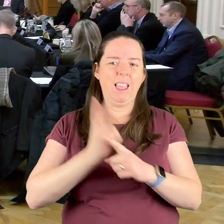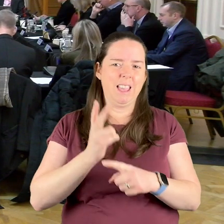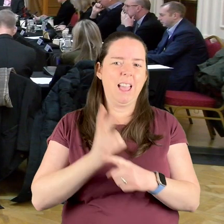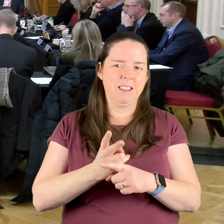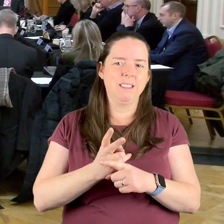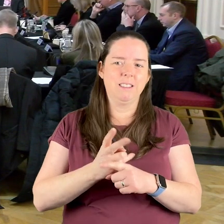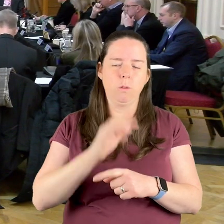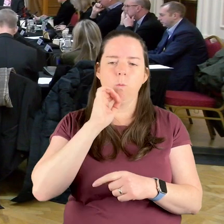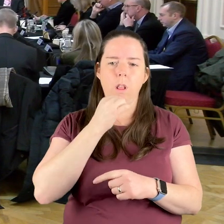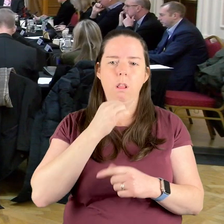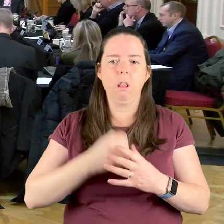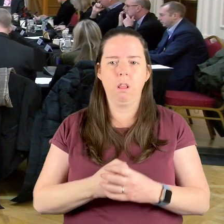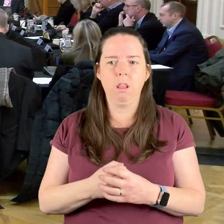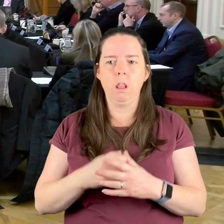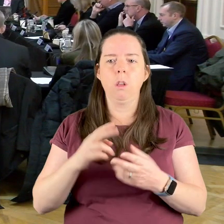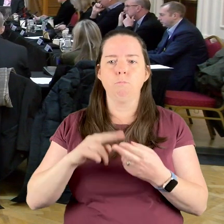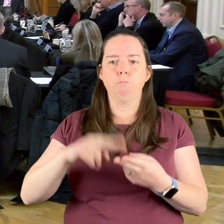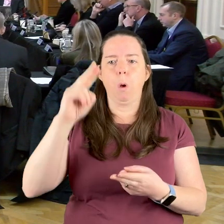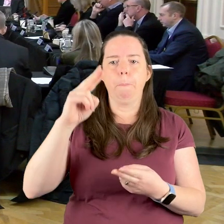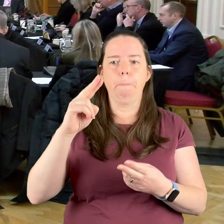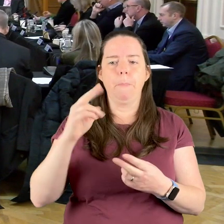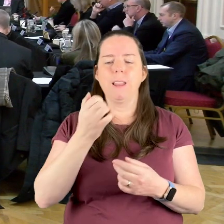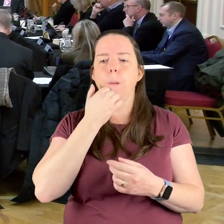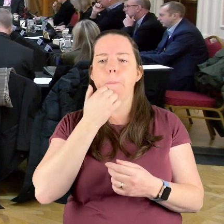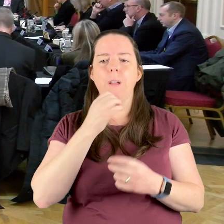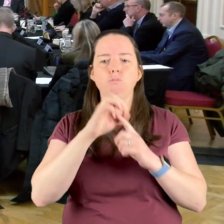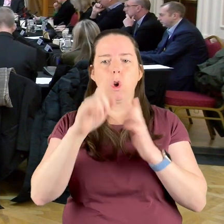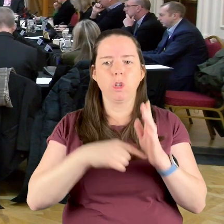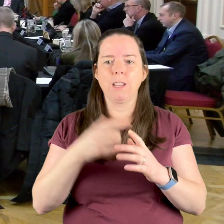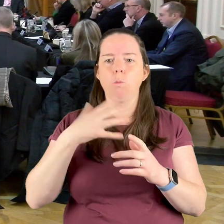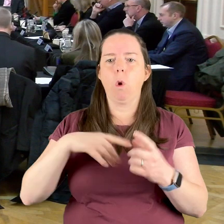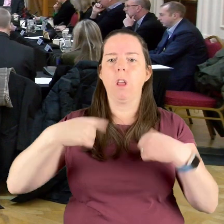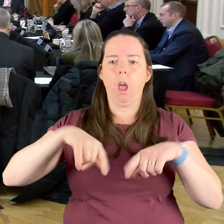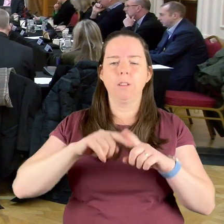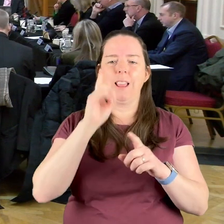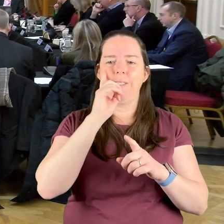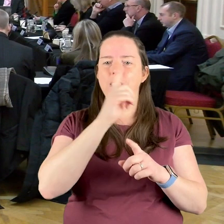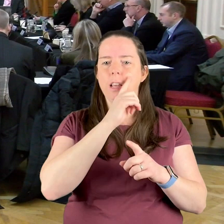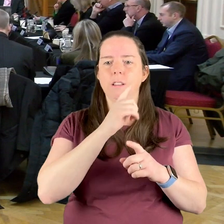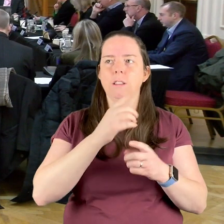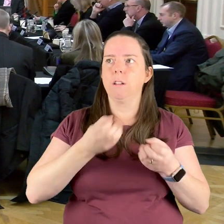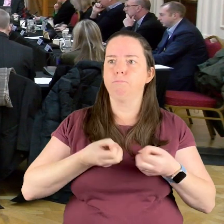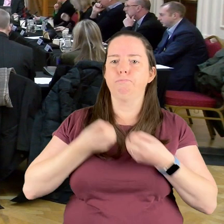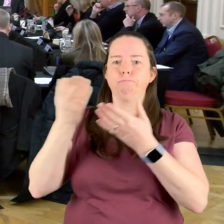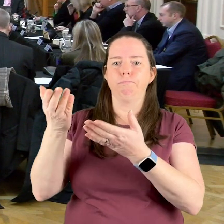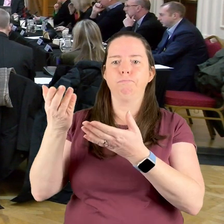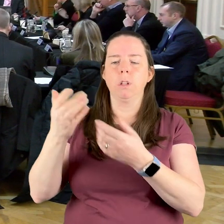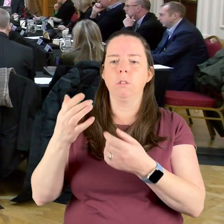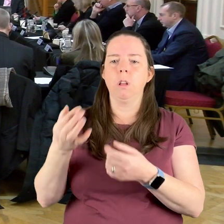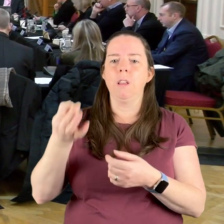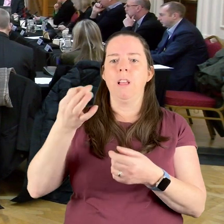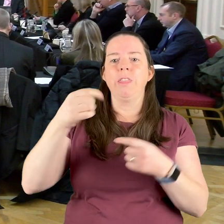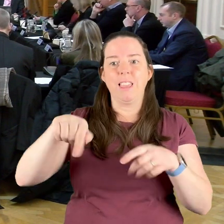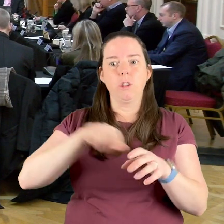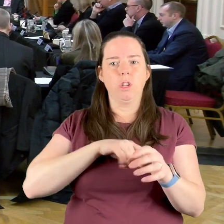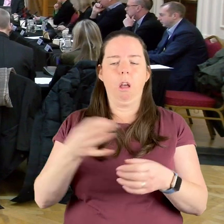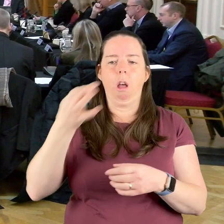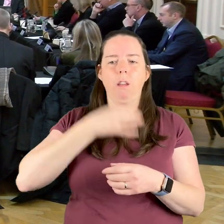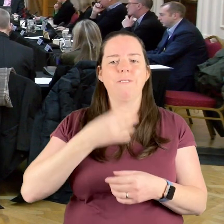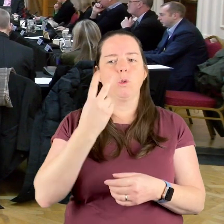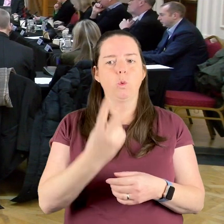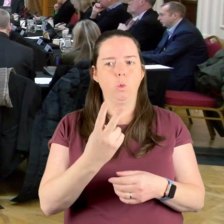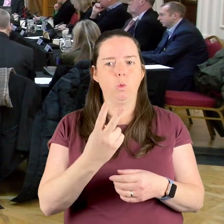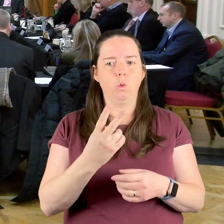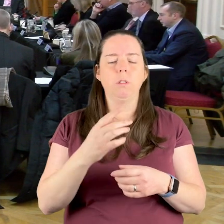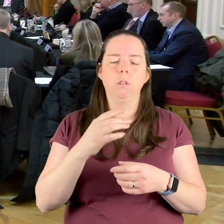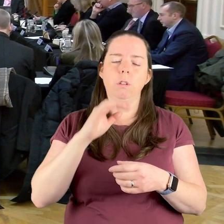they've told us they're going to do this again, and they're going to increase the number of projects they want us to evidence in Domain 1. So this year, they've